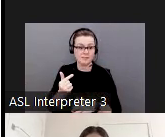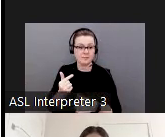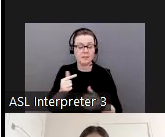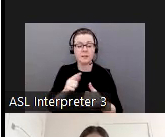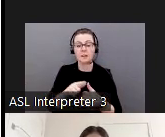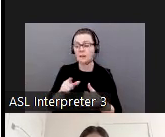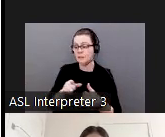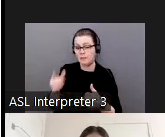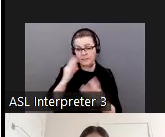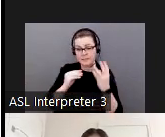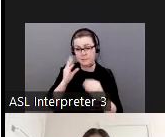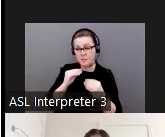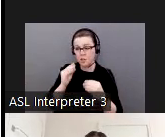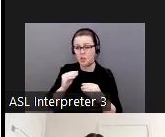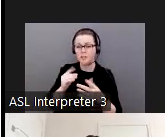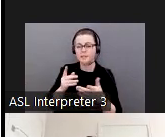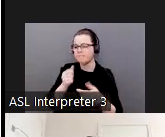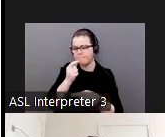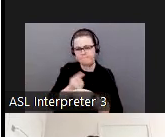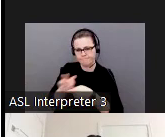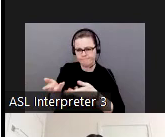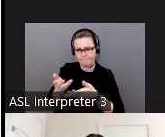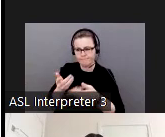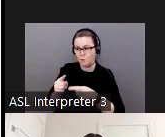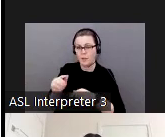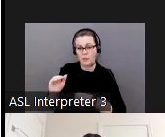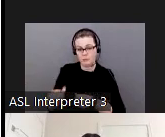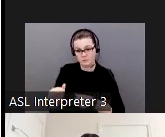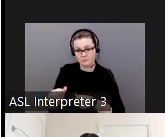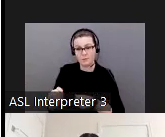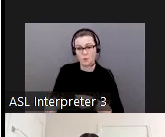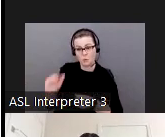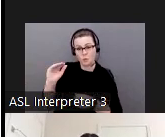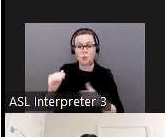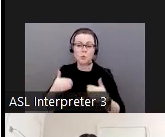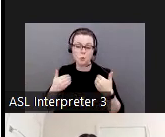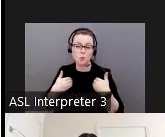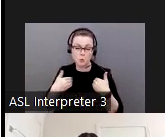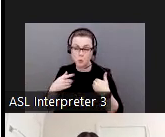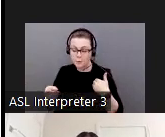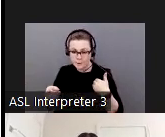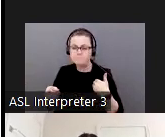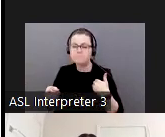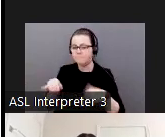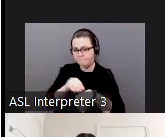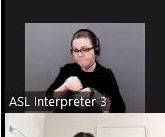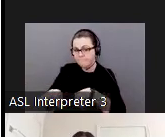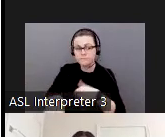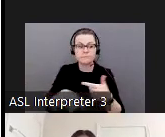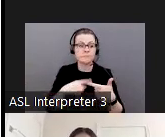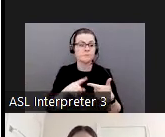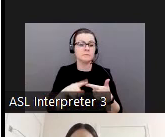mistreatment as a child or a youth is a risk factor, as well as any increased vulnerability, either related